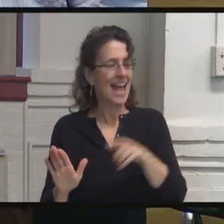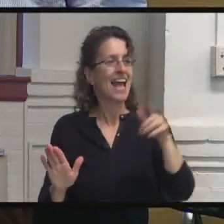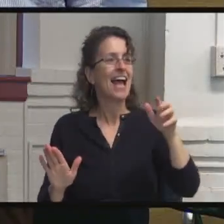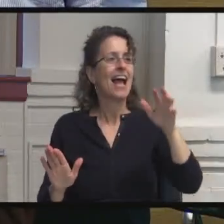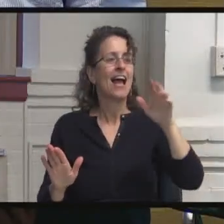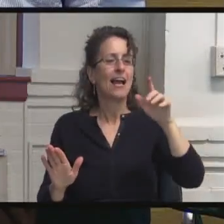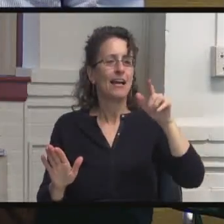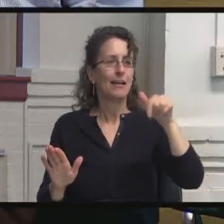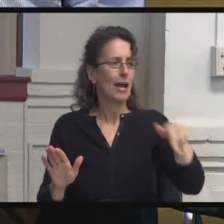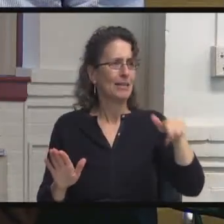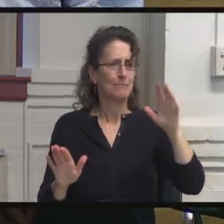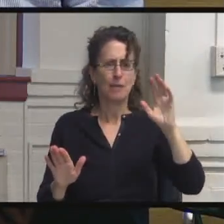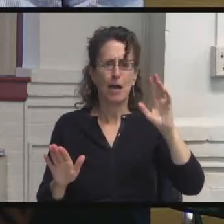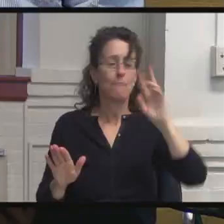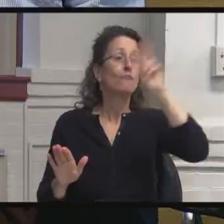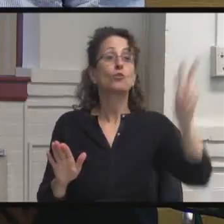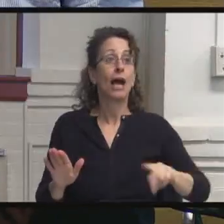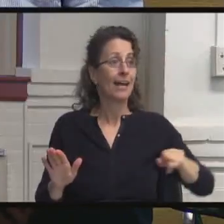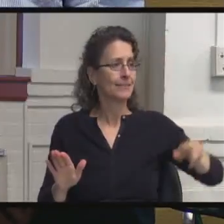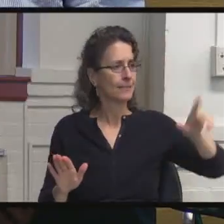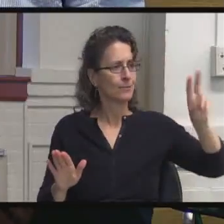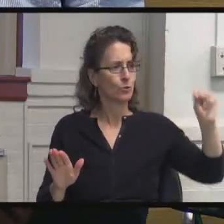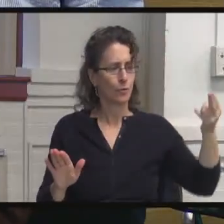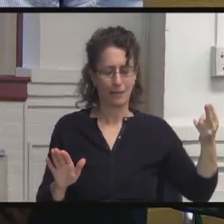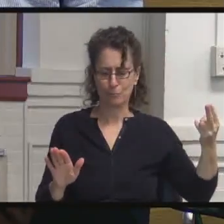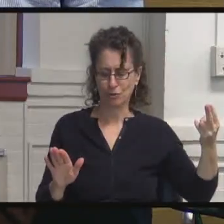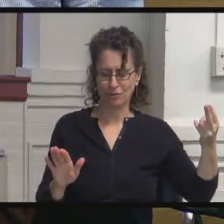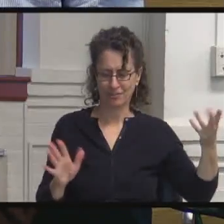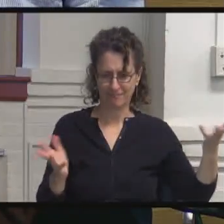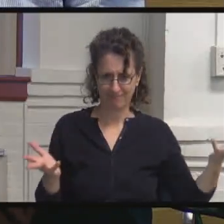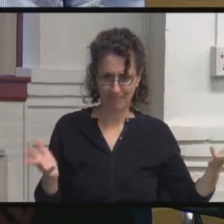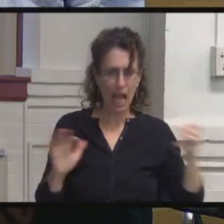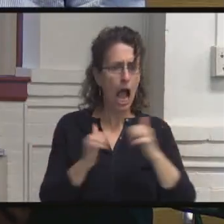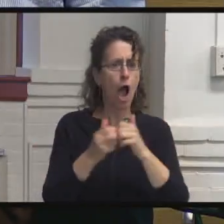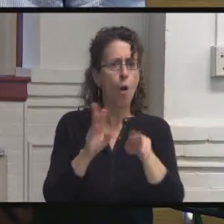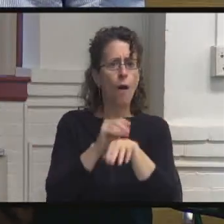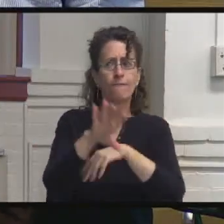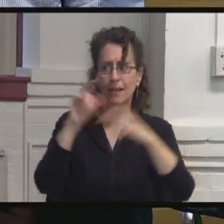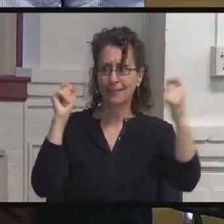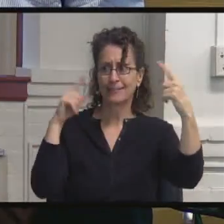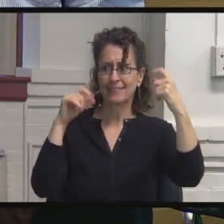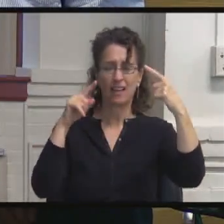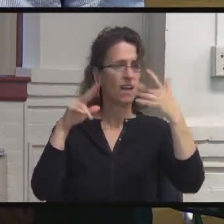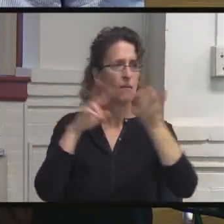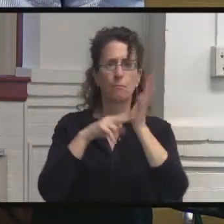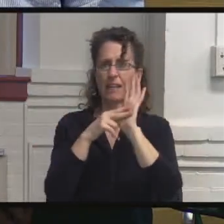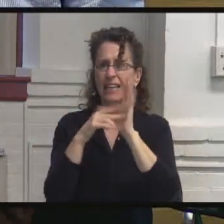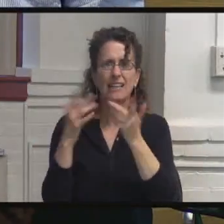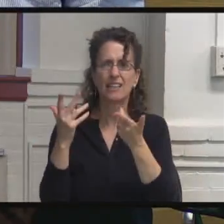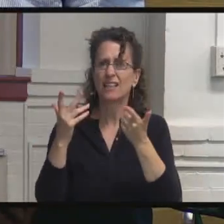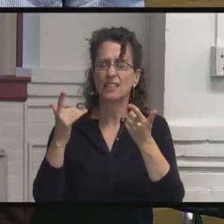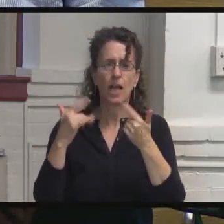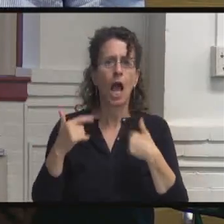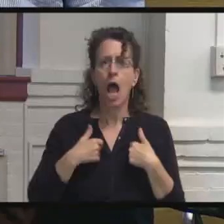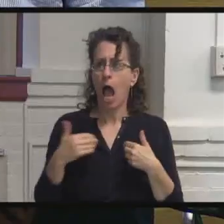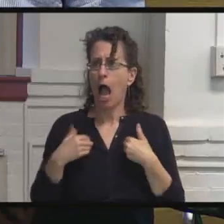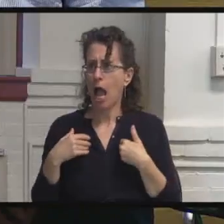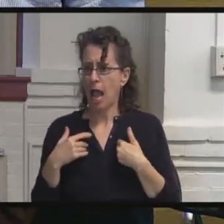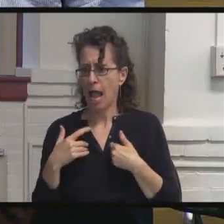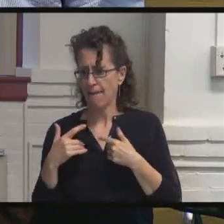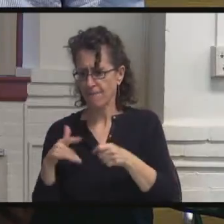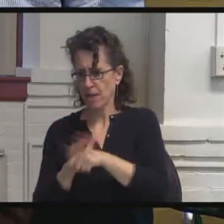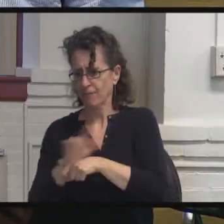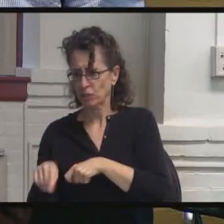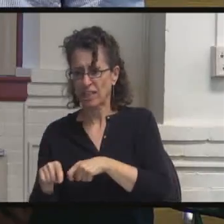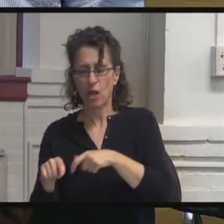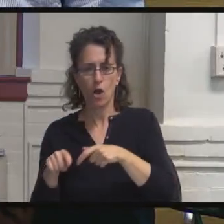and the effect, especially on AT&T's network, was to get really patchy, especially on 91. And that's